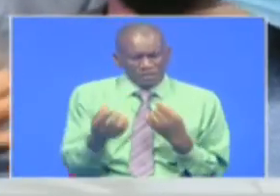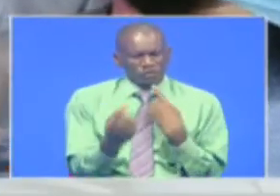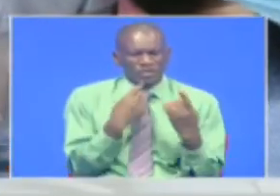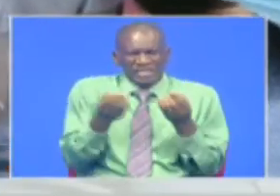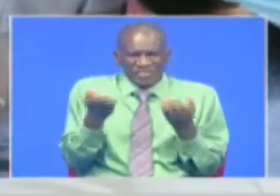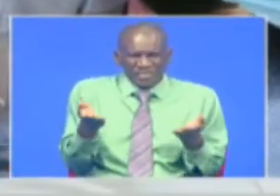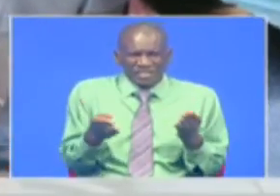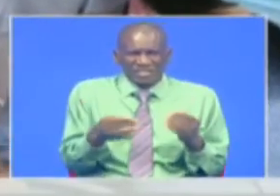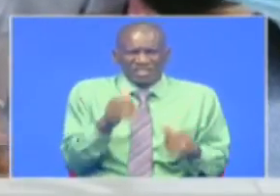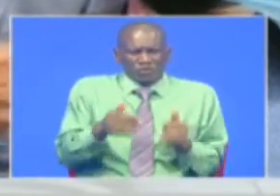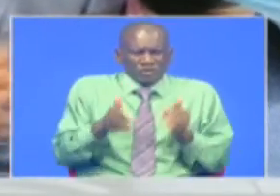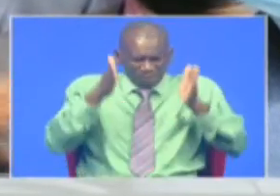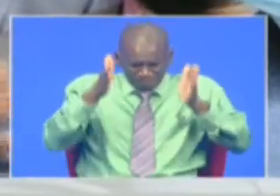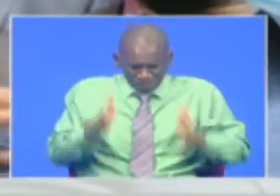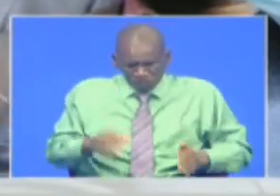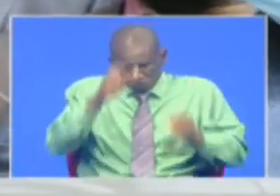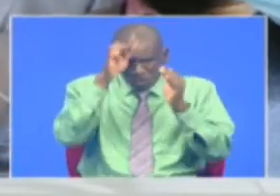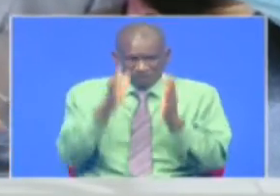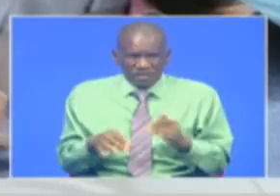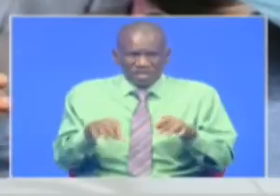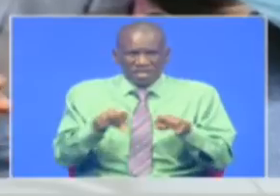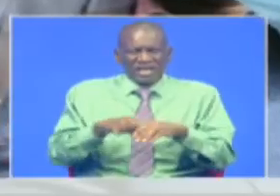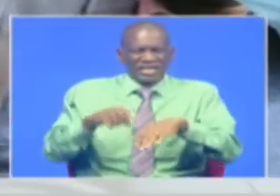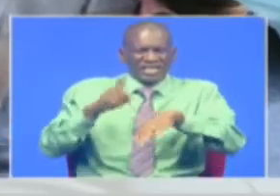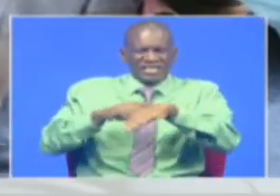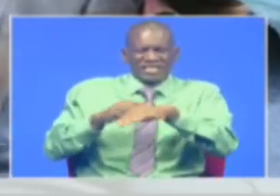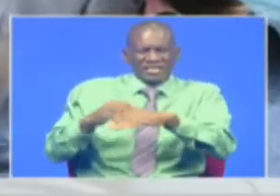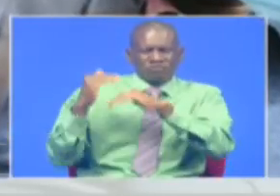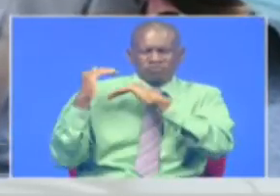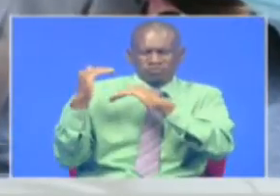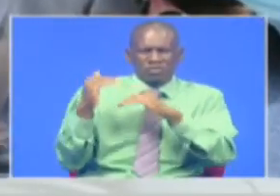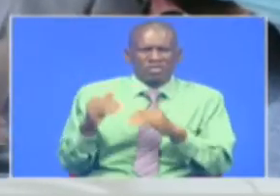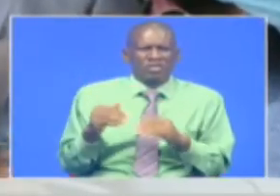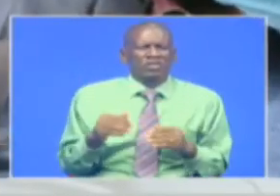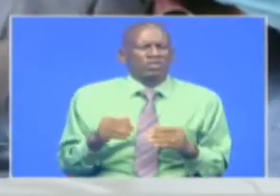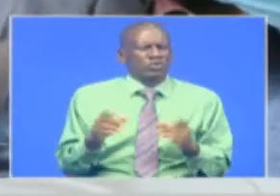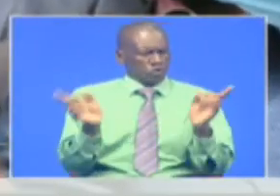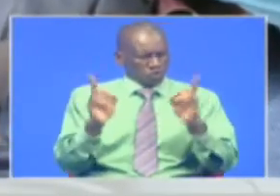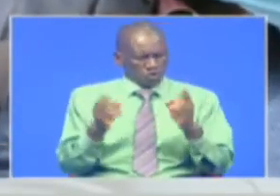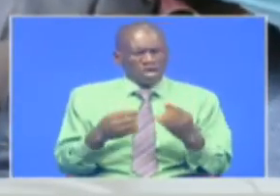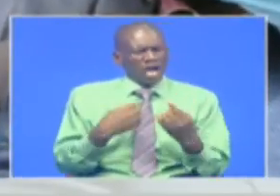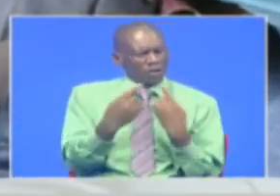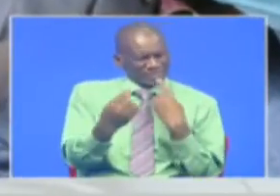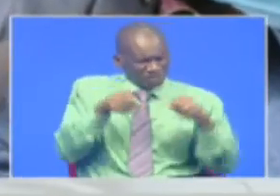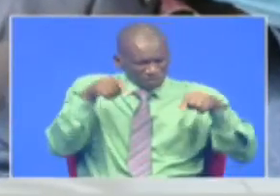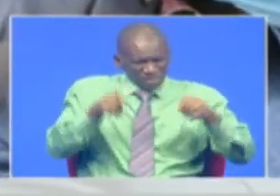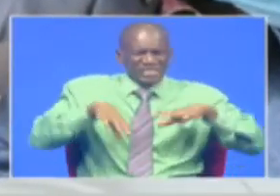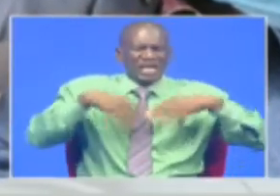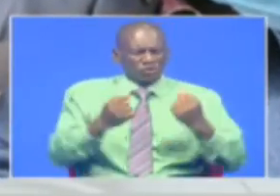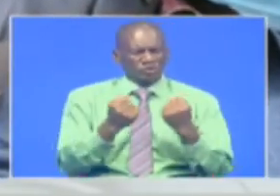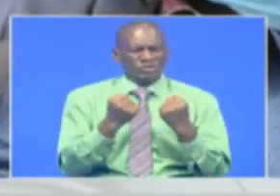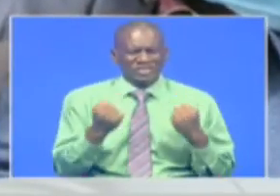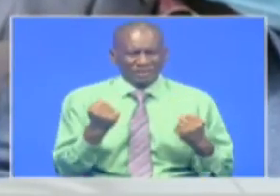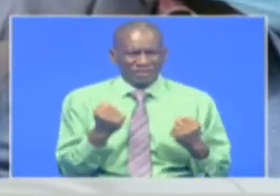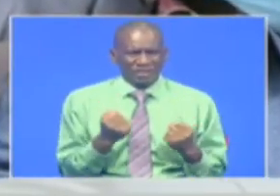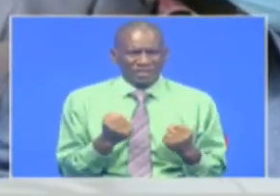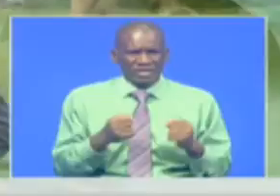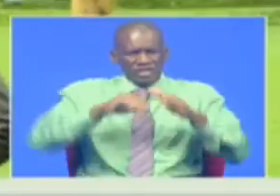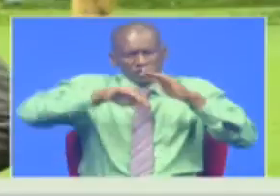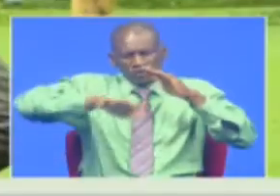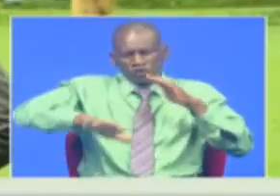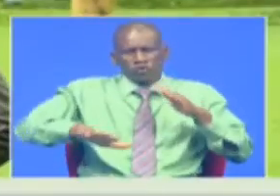like personal to governors, like the term limit stuff and so on. We don't want to belittle our debate. Our debate has been how to strengthen